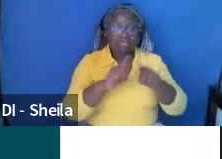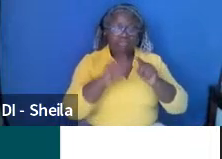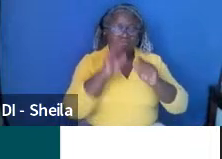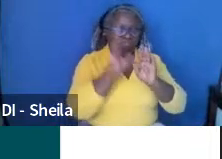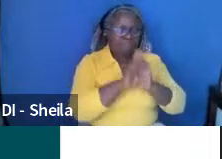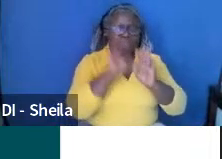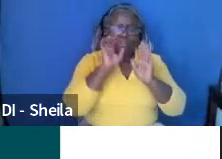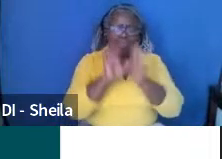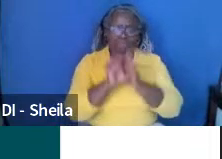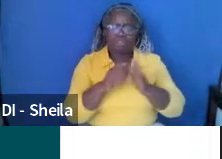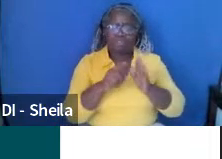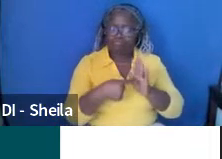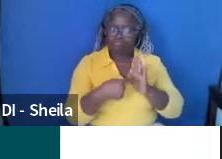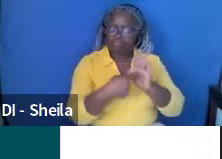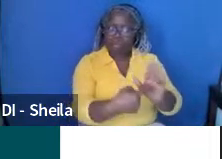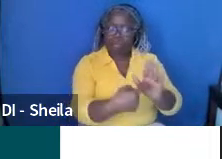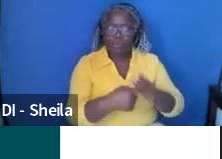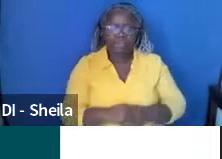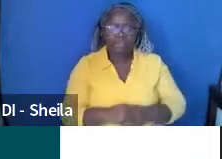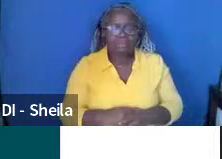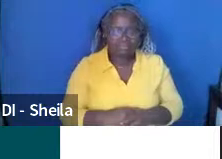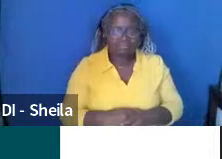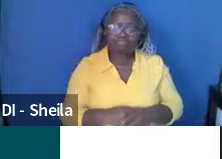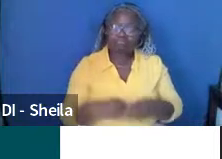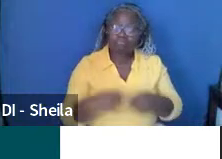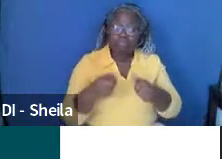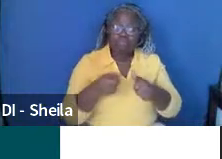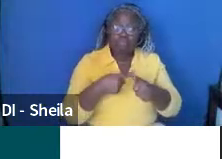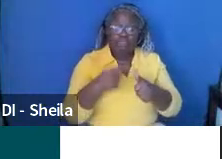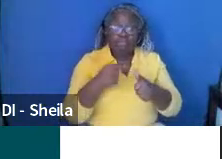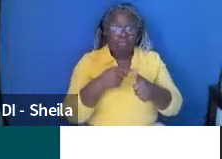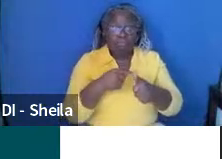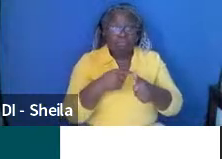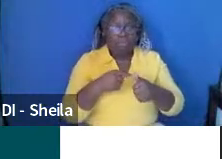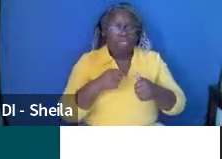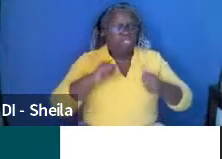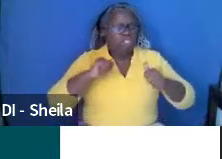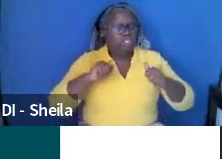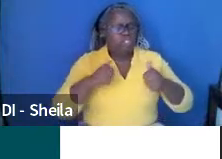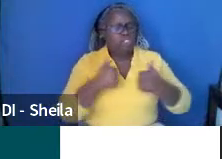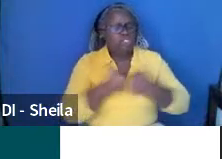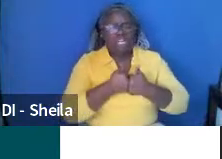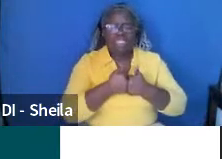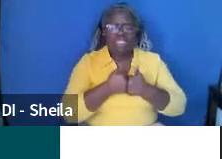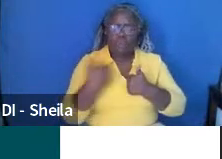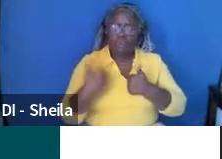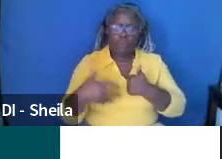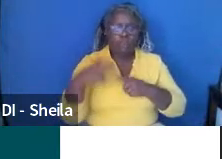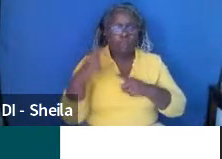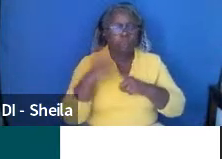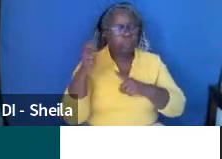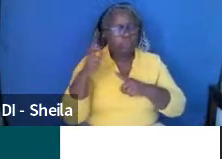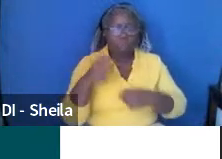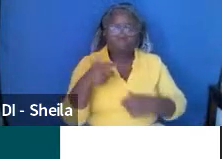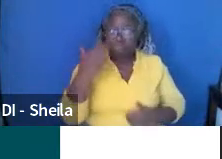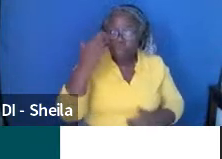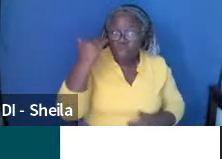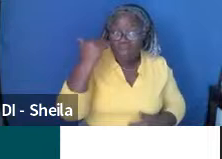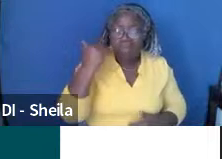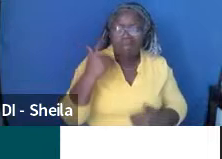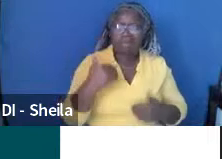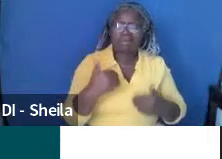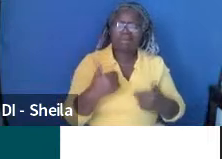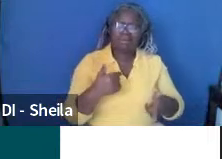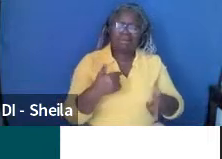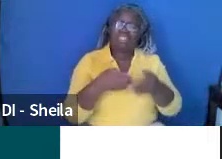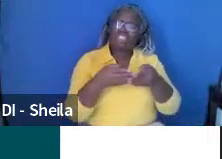our most difficult, the general exam room. The reasoning behind this is that the general exam room